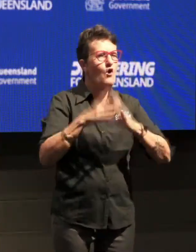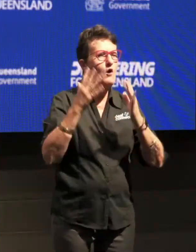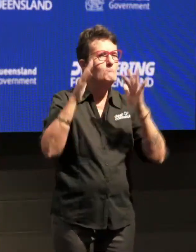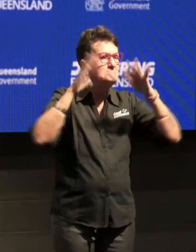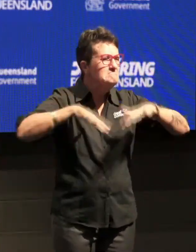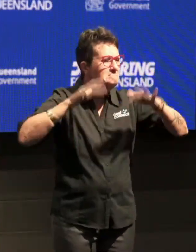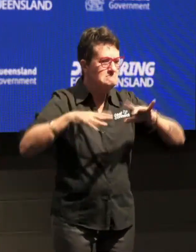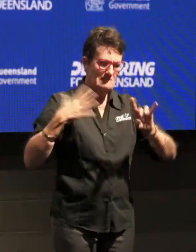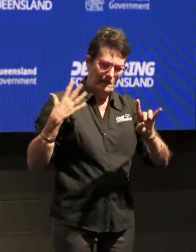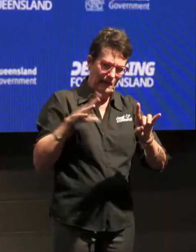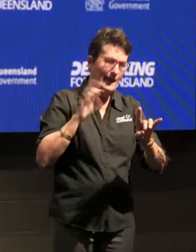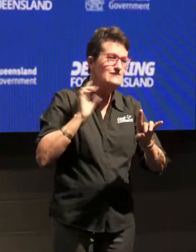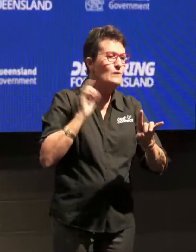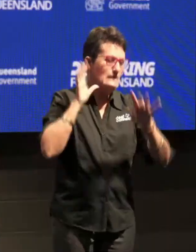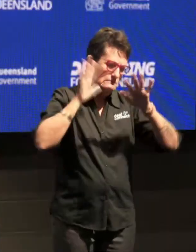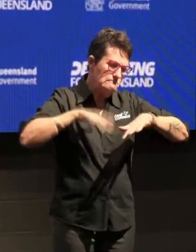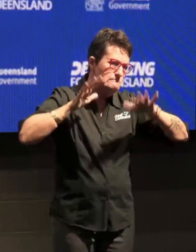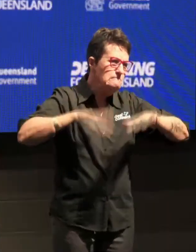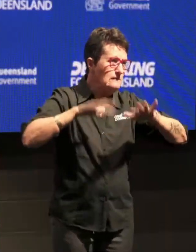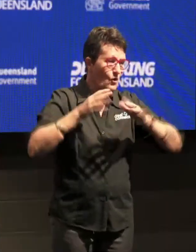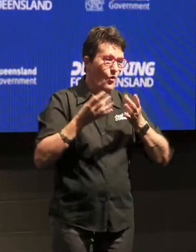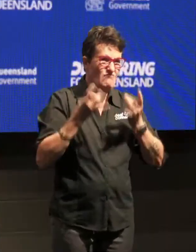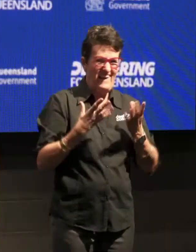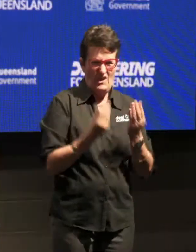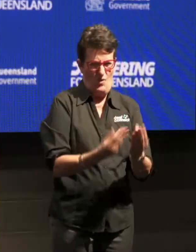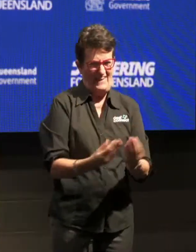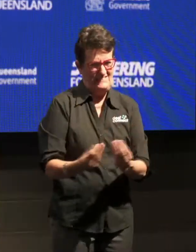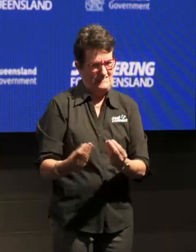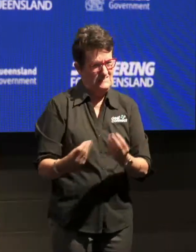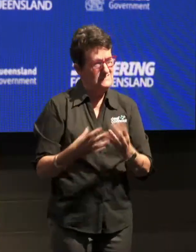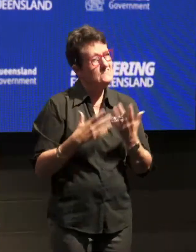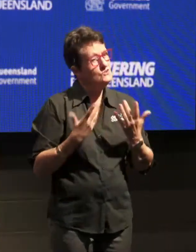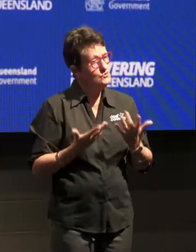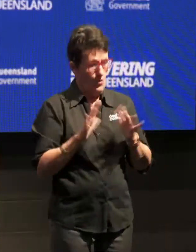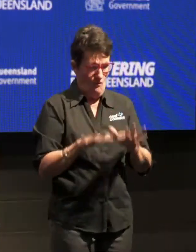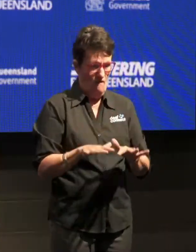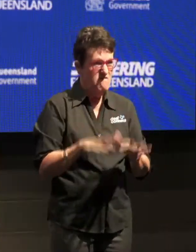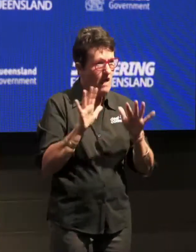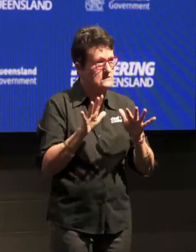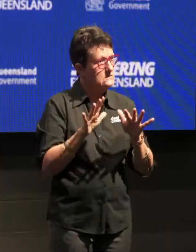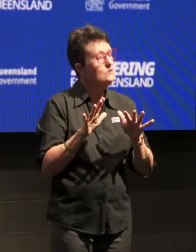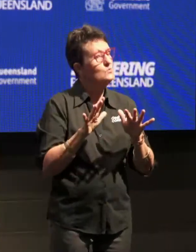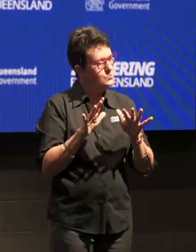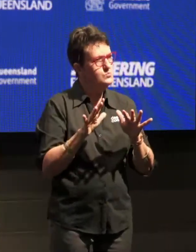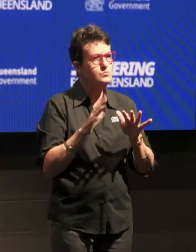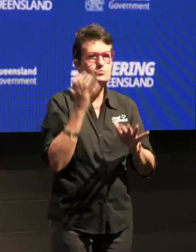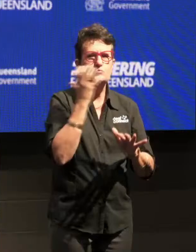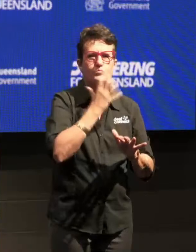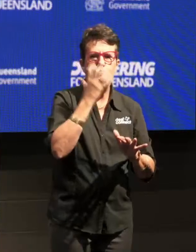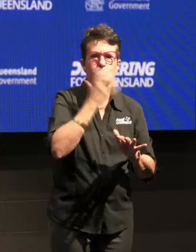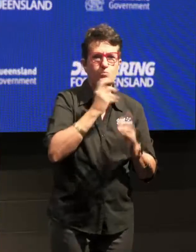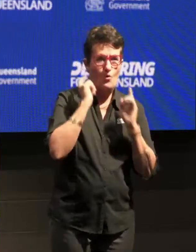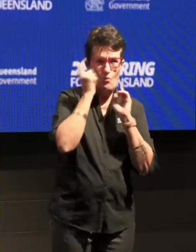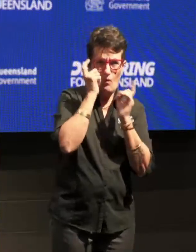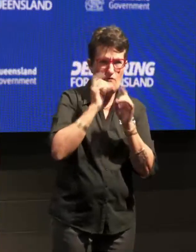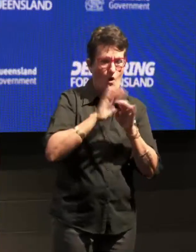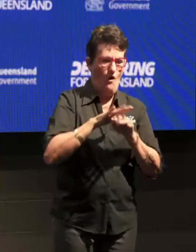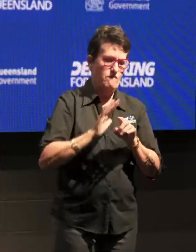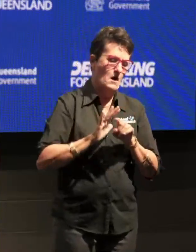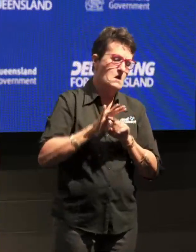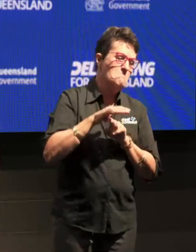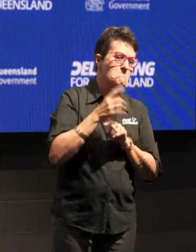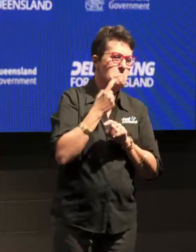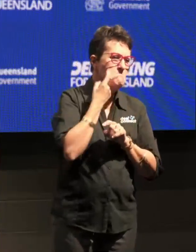over the past week. So that dangerous and life-threatening flash flooding is particularly concerning over the next